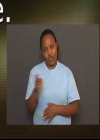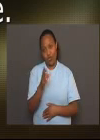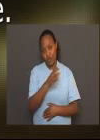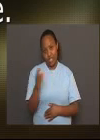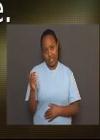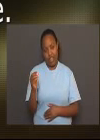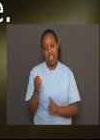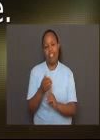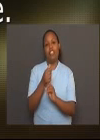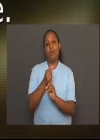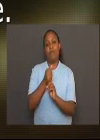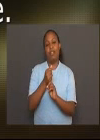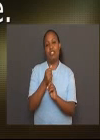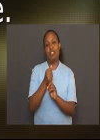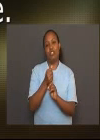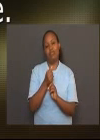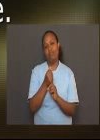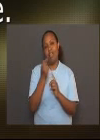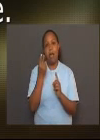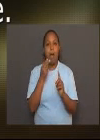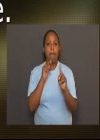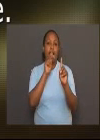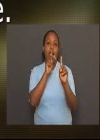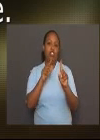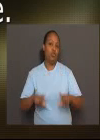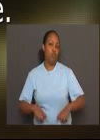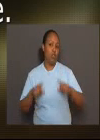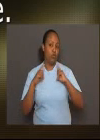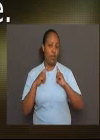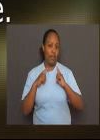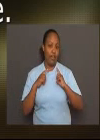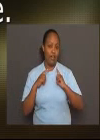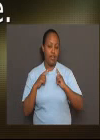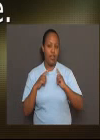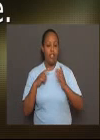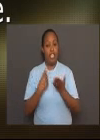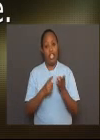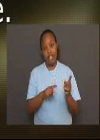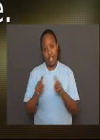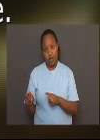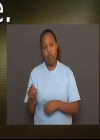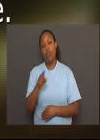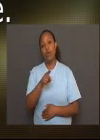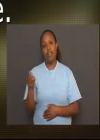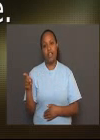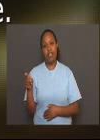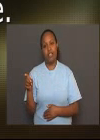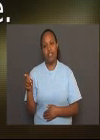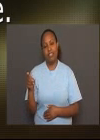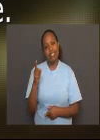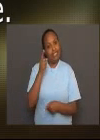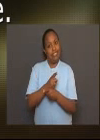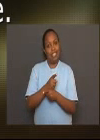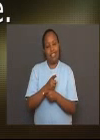reason to gain an objective perspective. This will enable you to